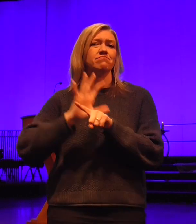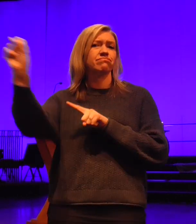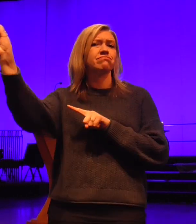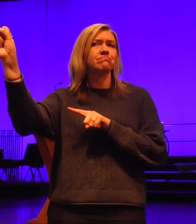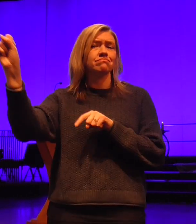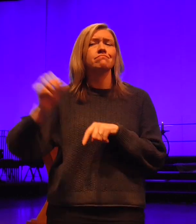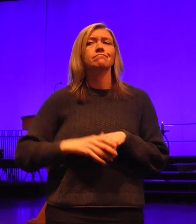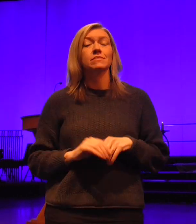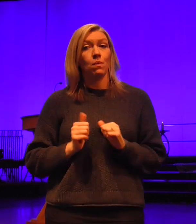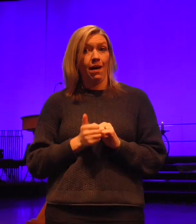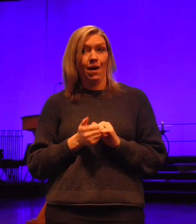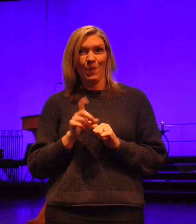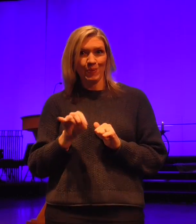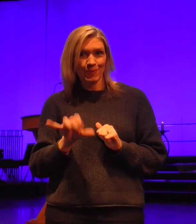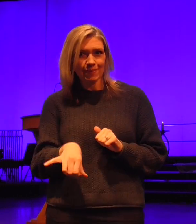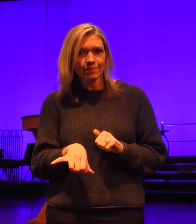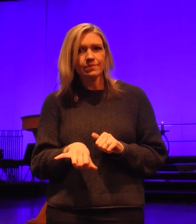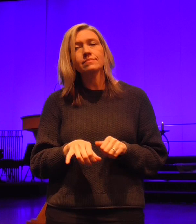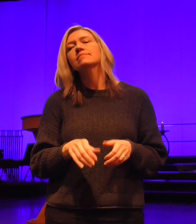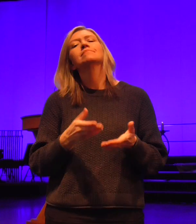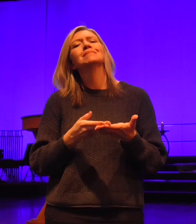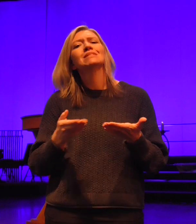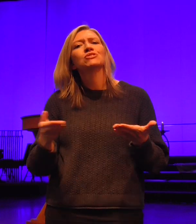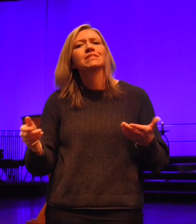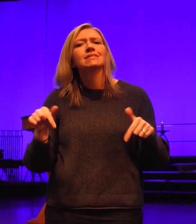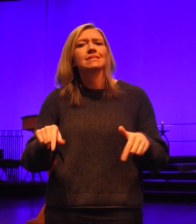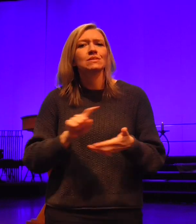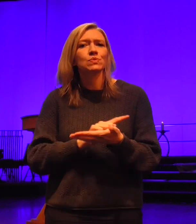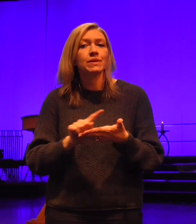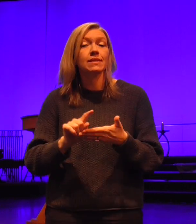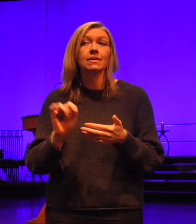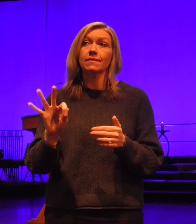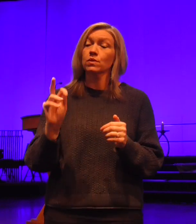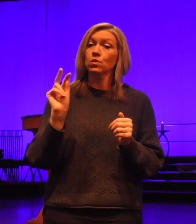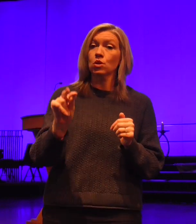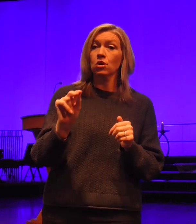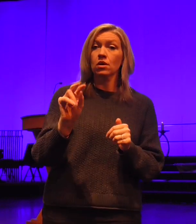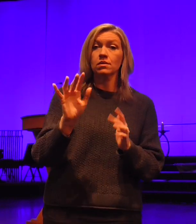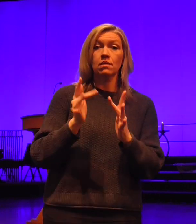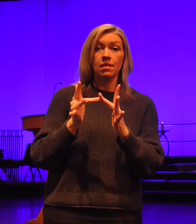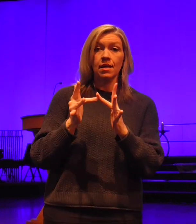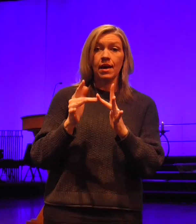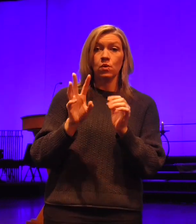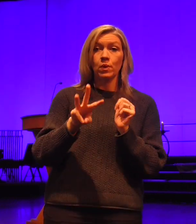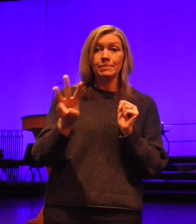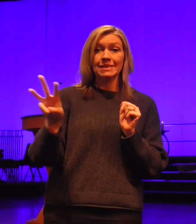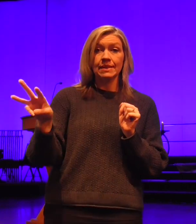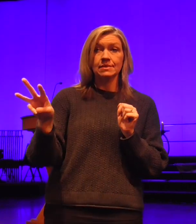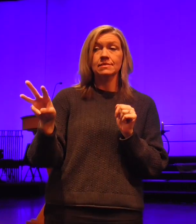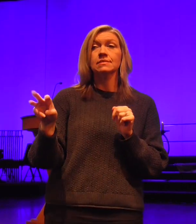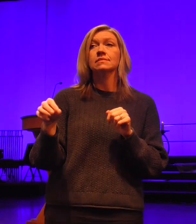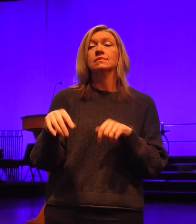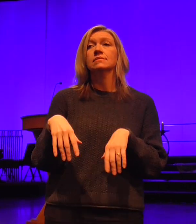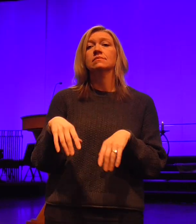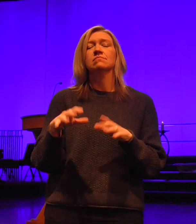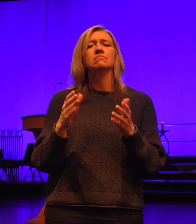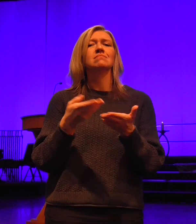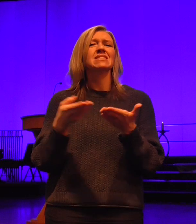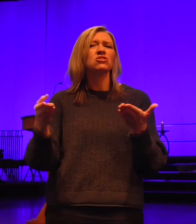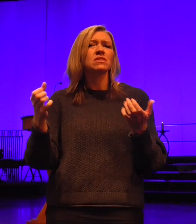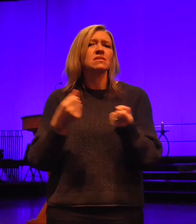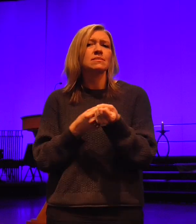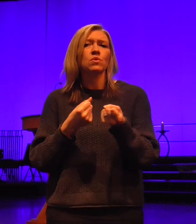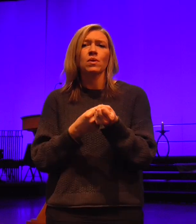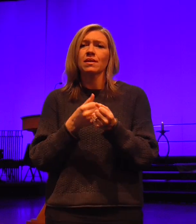that? Well, our materials this week, and indeed if you go online to our website, there's materials that support every one of our